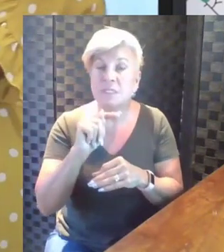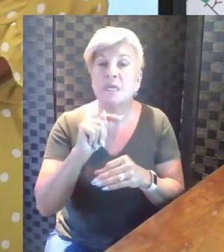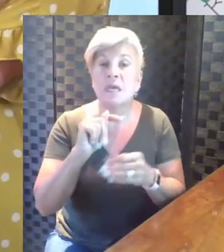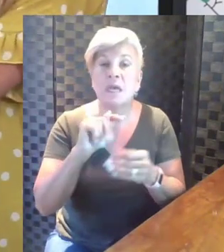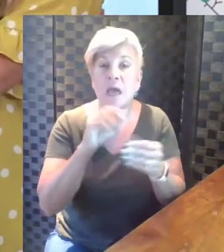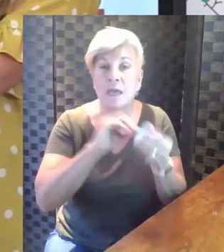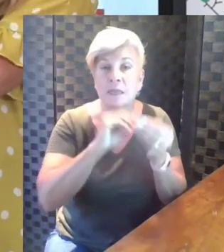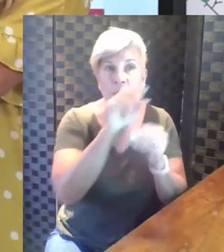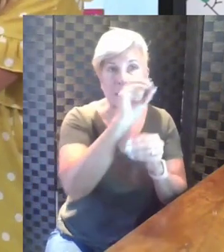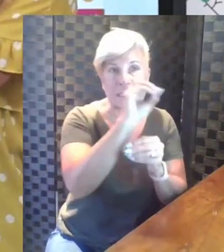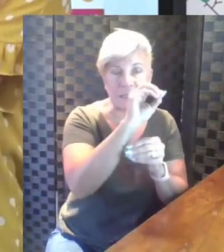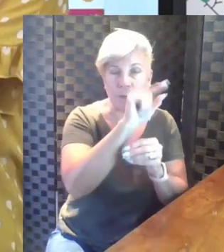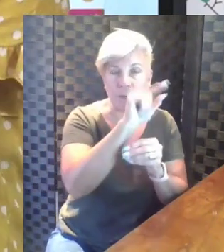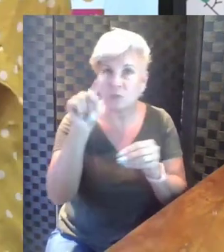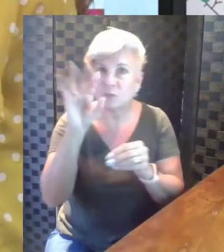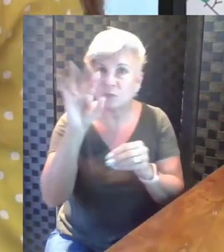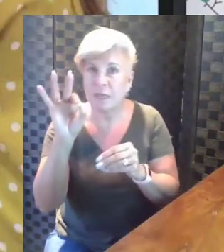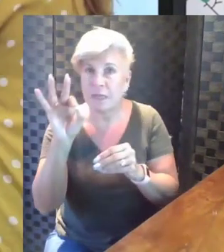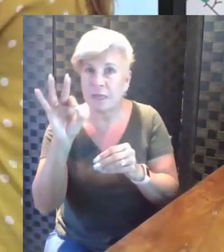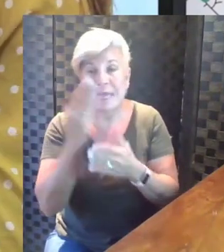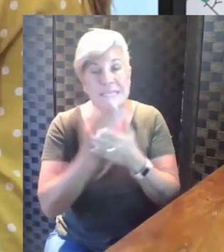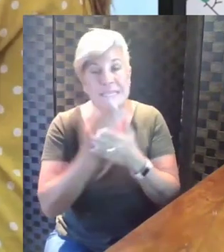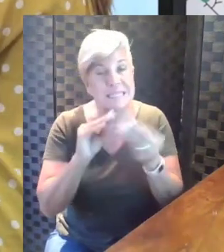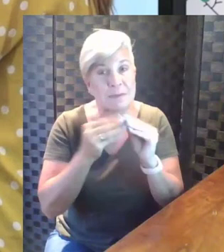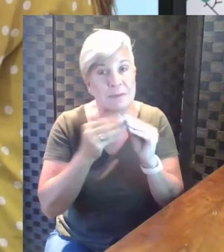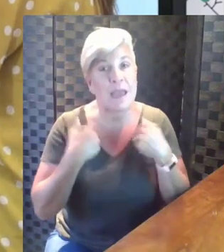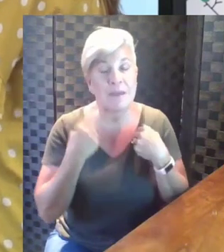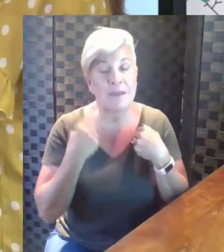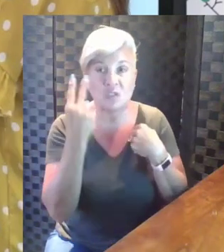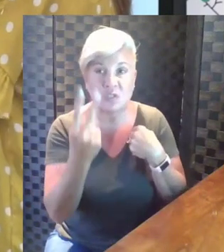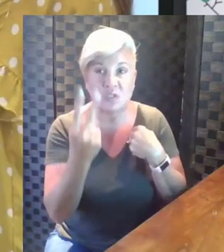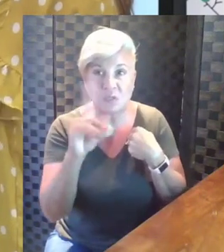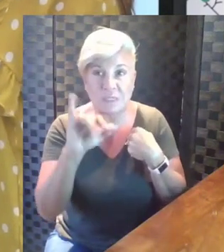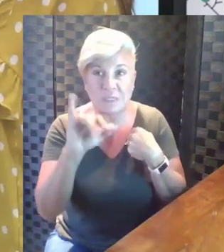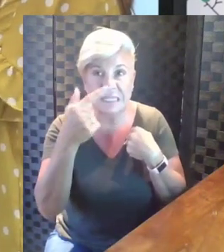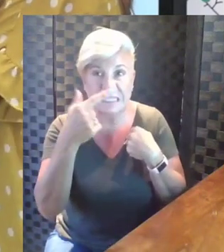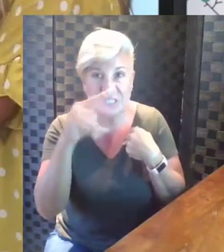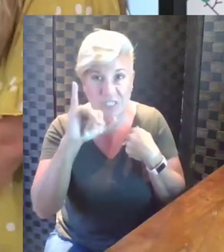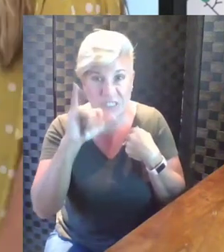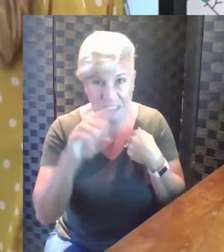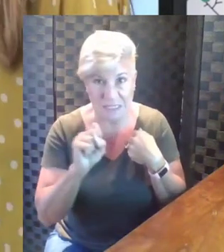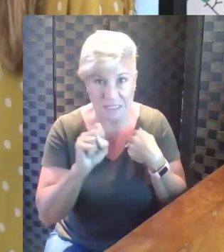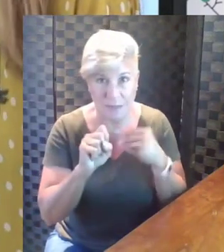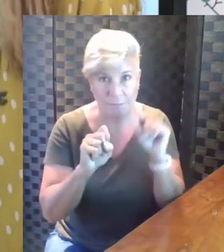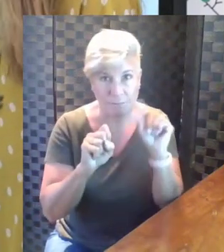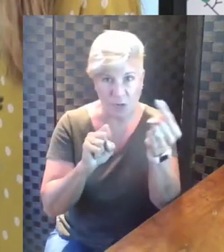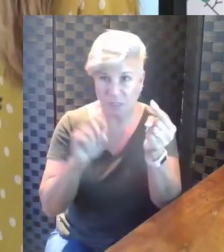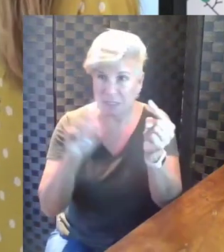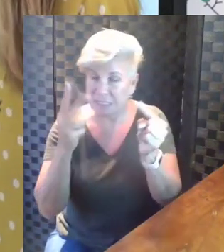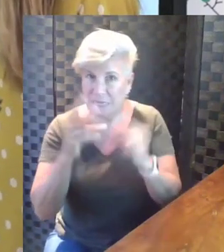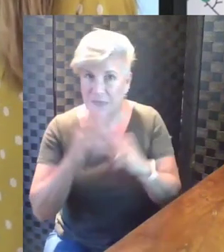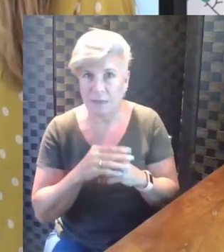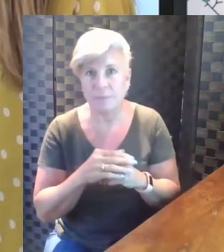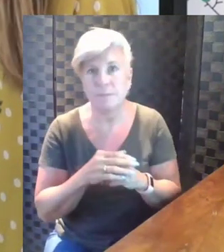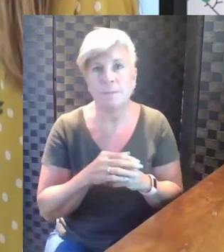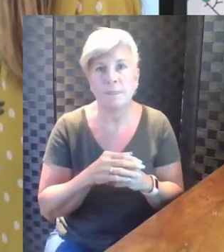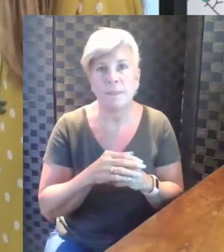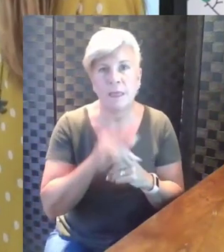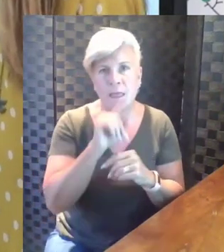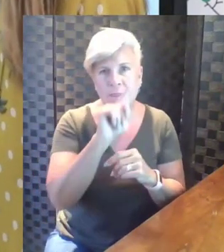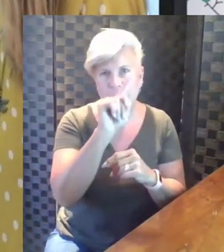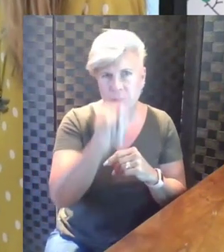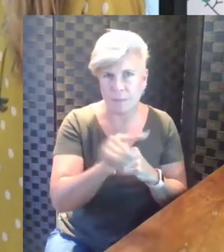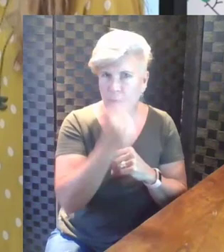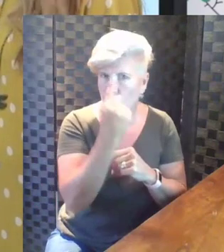like 12, have 2 digits in them. This is the first digit, and this is the second. In the number 12,